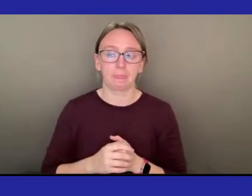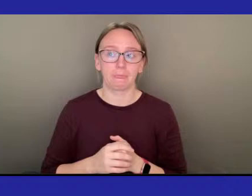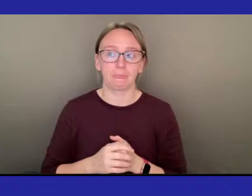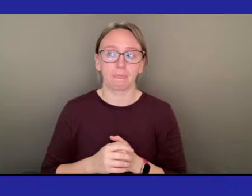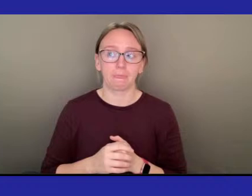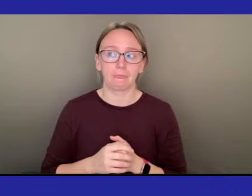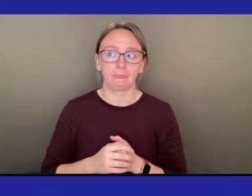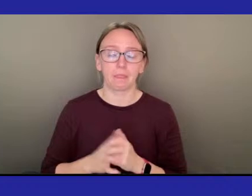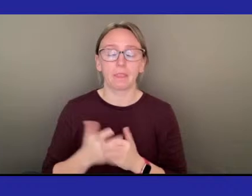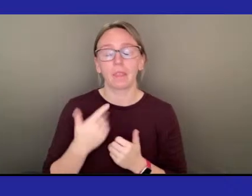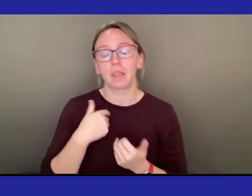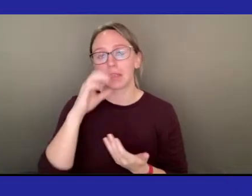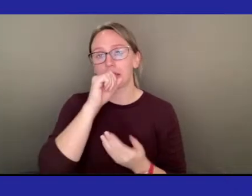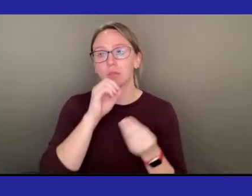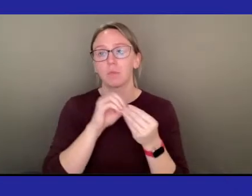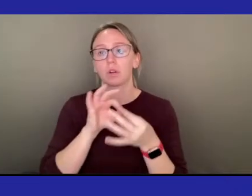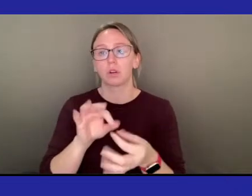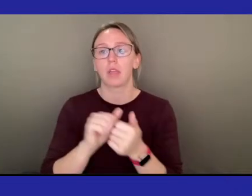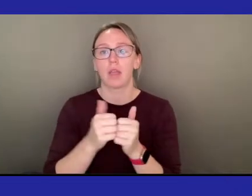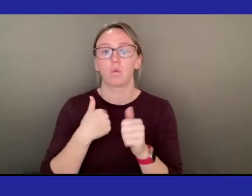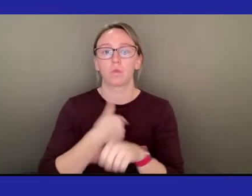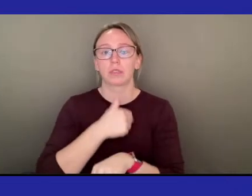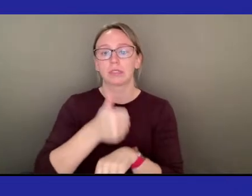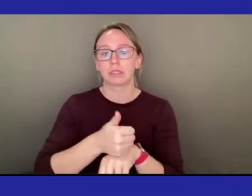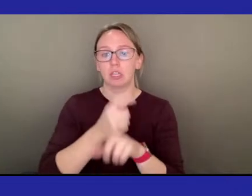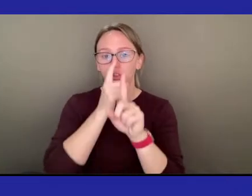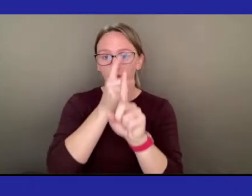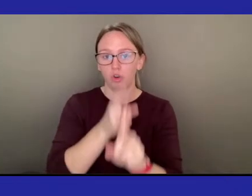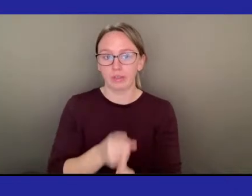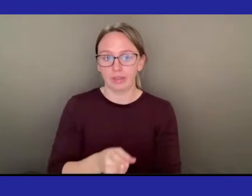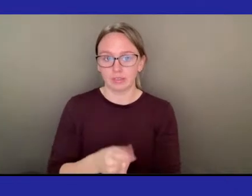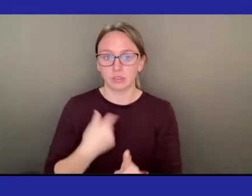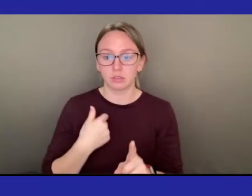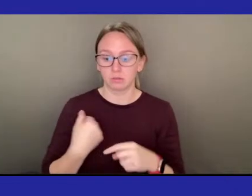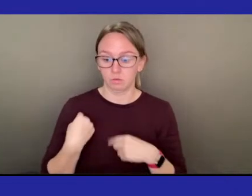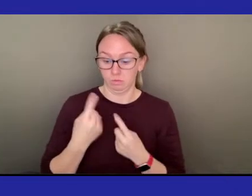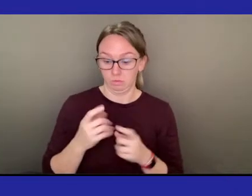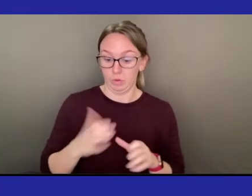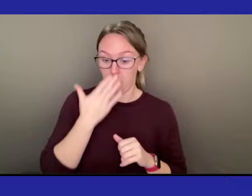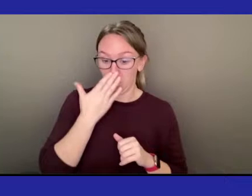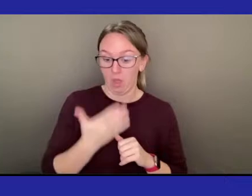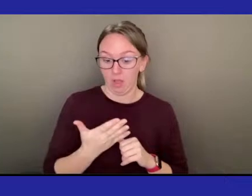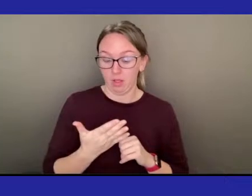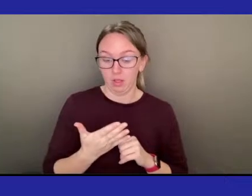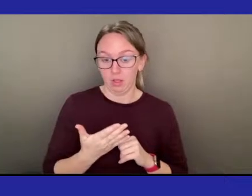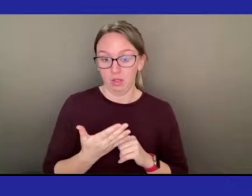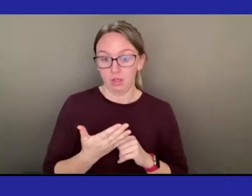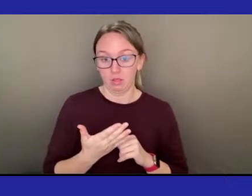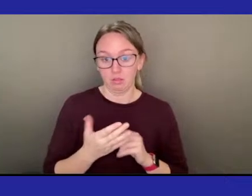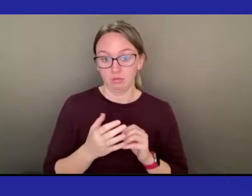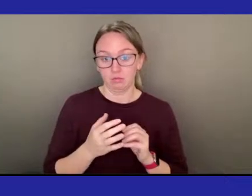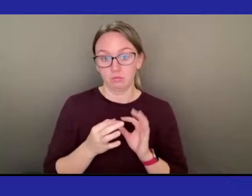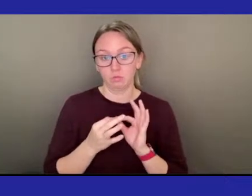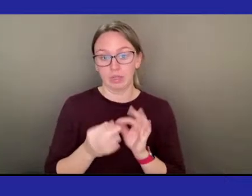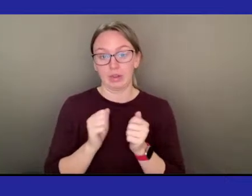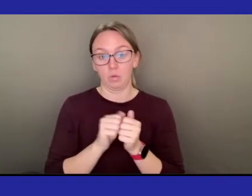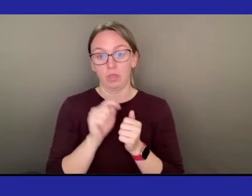guess it's more about how we set these targets. We're doing really well relative to them, but kind of benchmarking